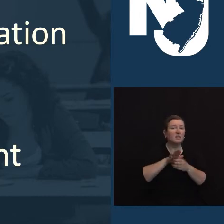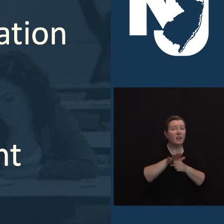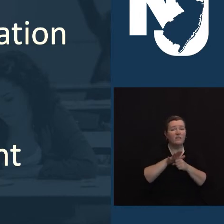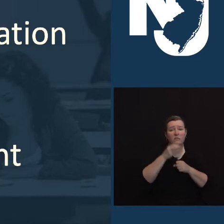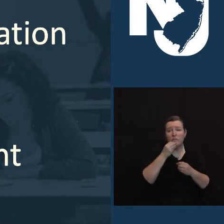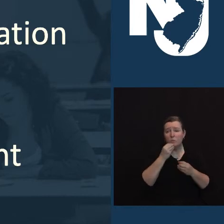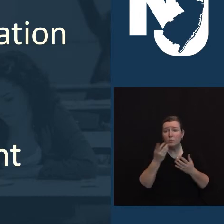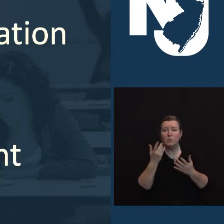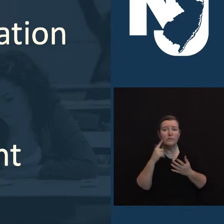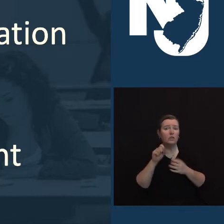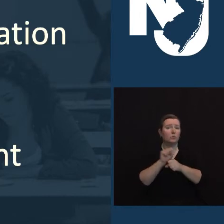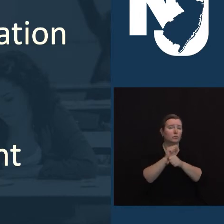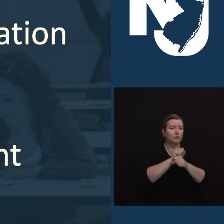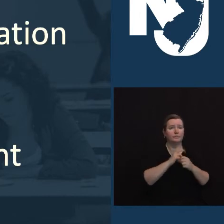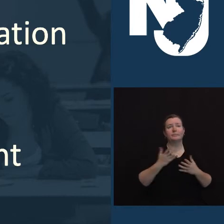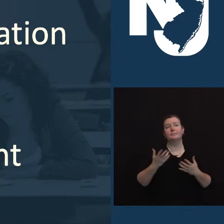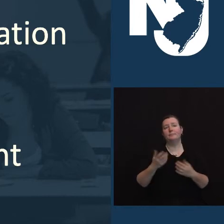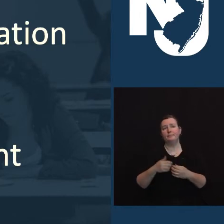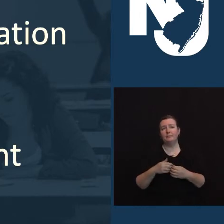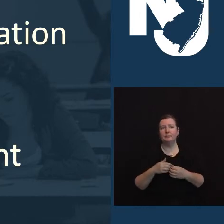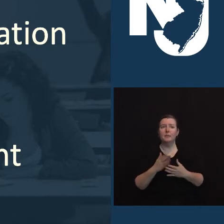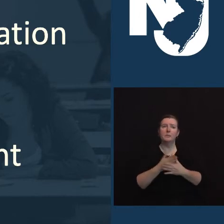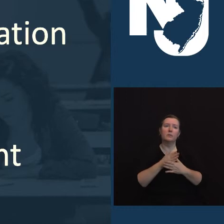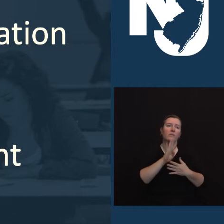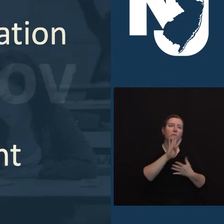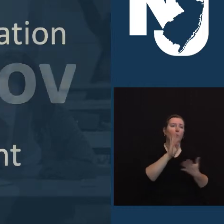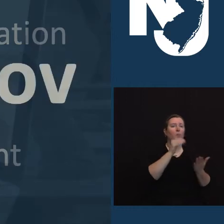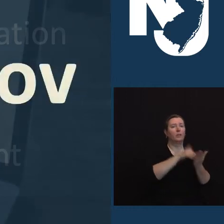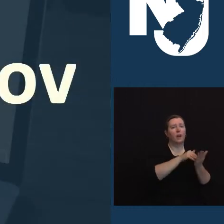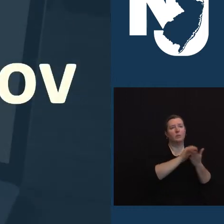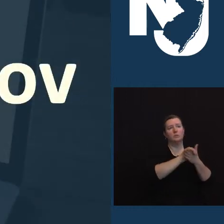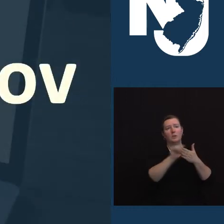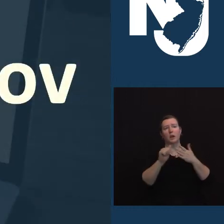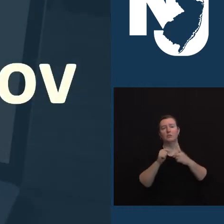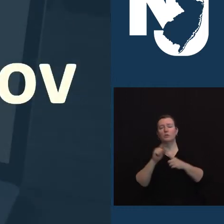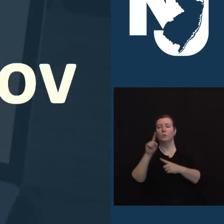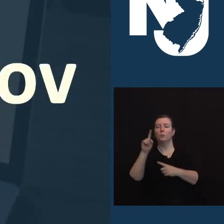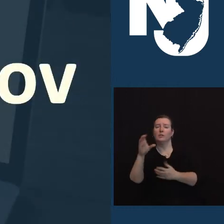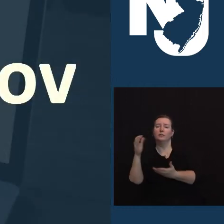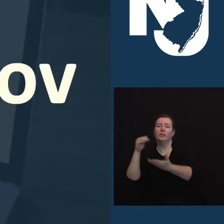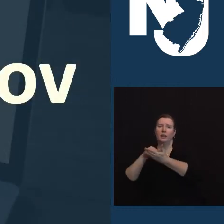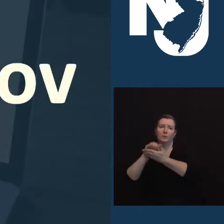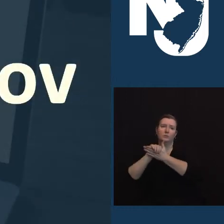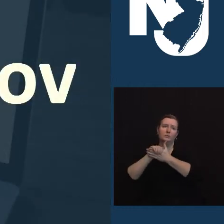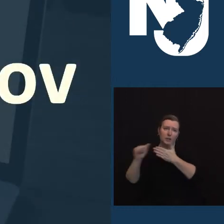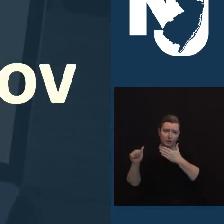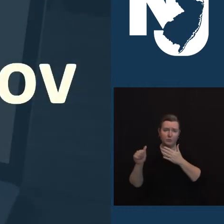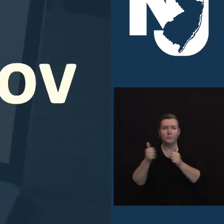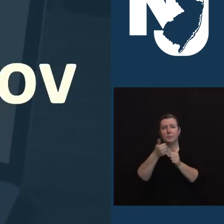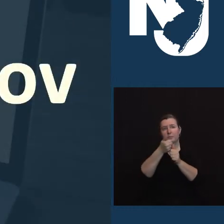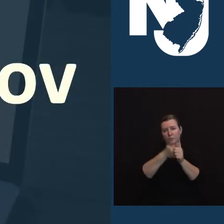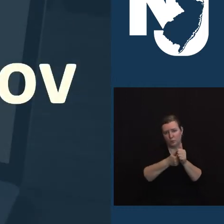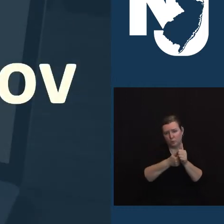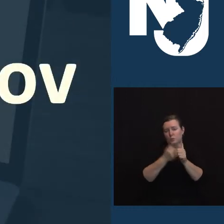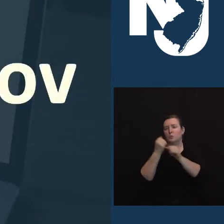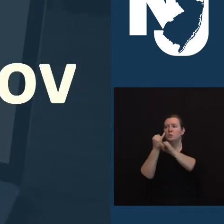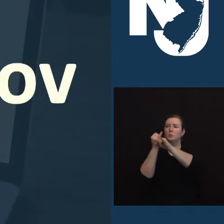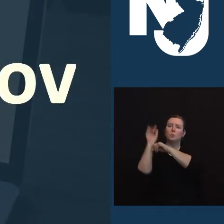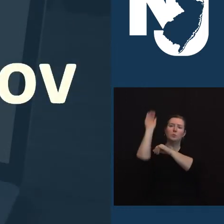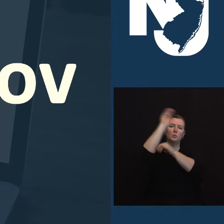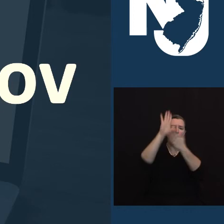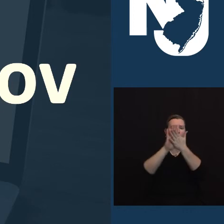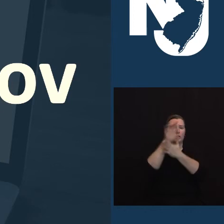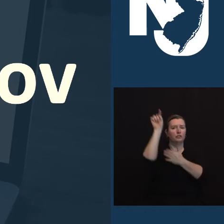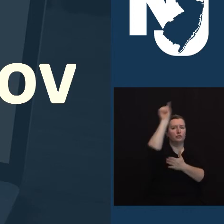to $100,000 per institution. And again, I'll ask Brian to dive into the details of both these innovative